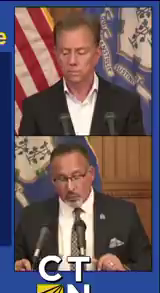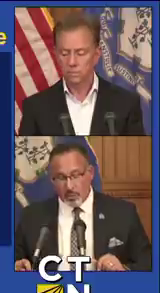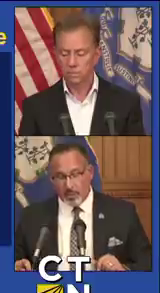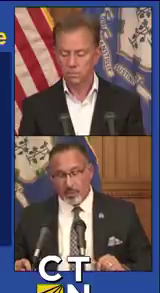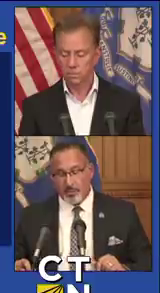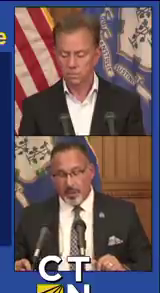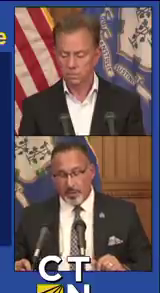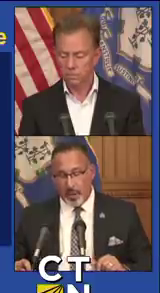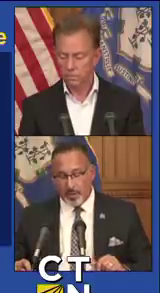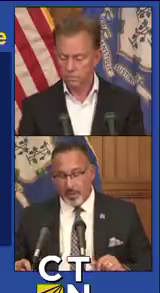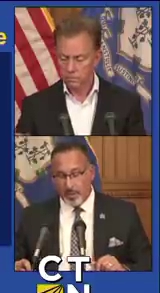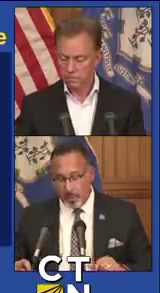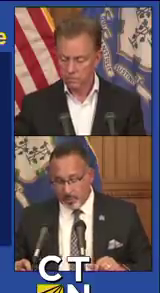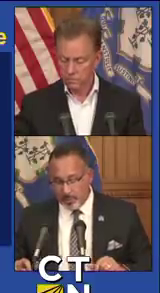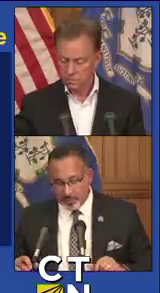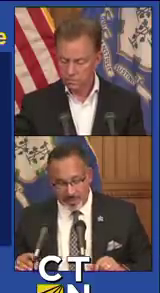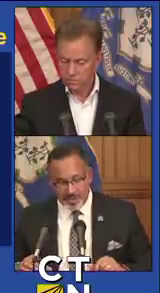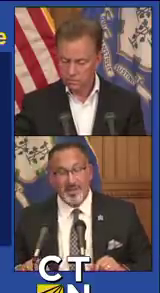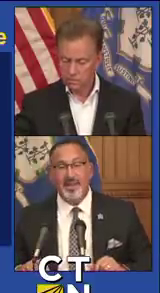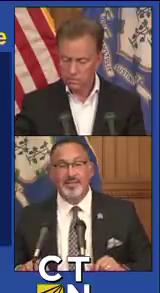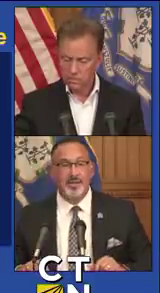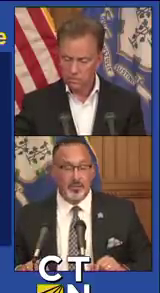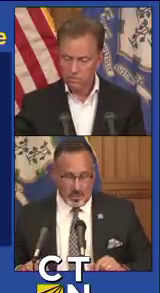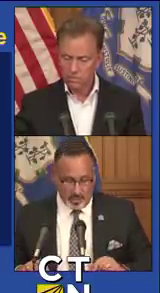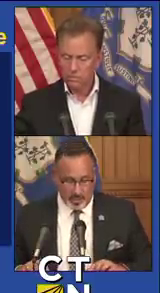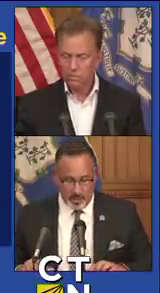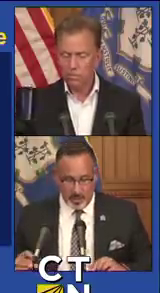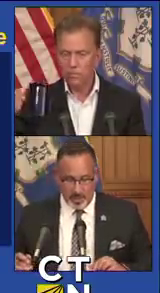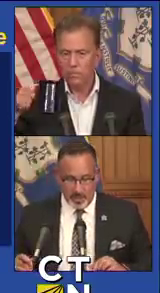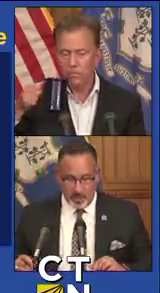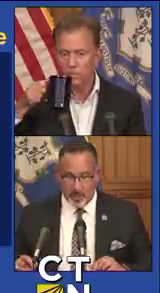and school leaders to provide quality remote learning was nothing less than